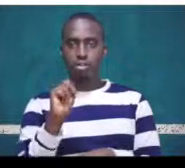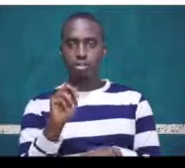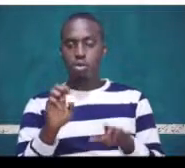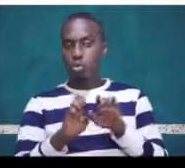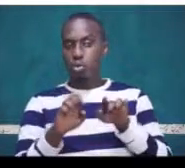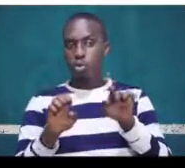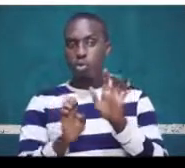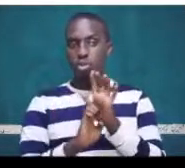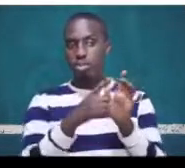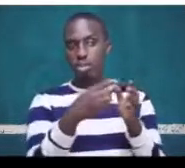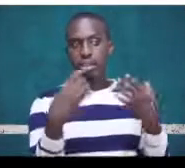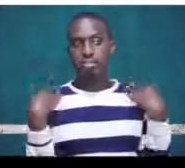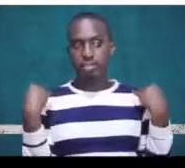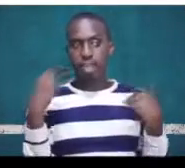excise